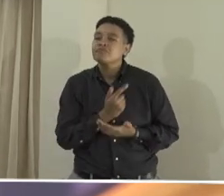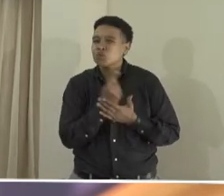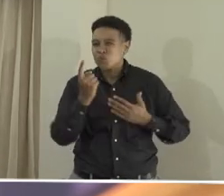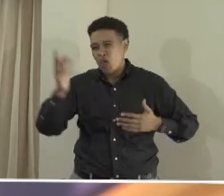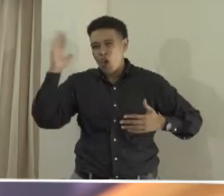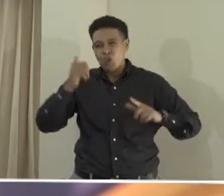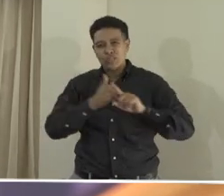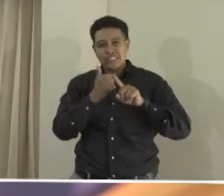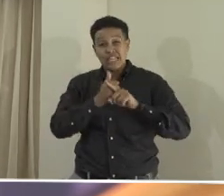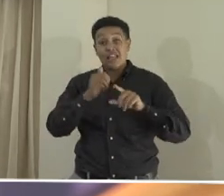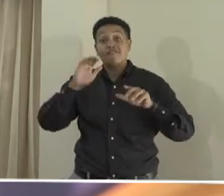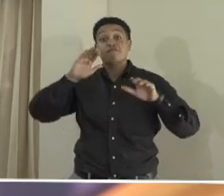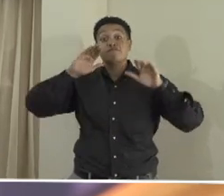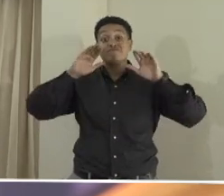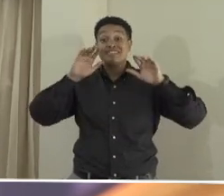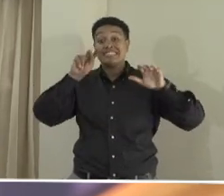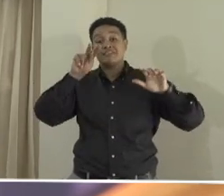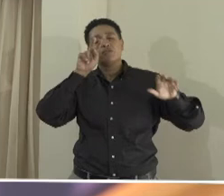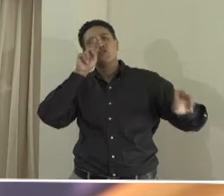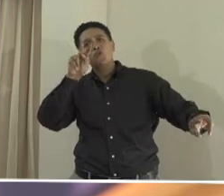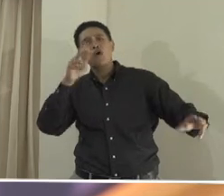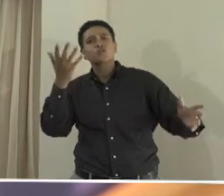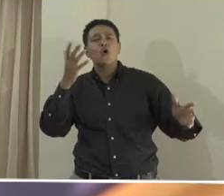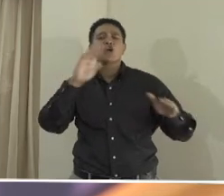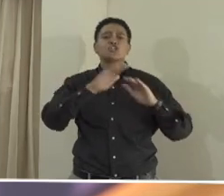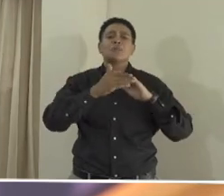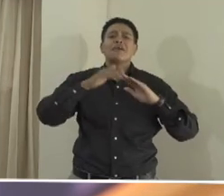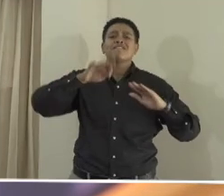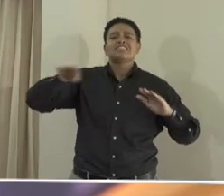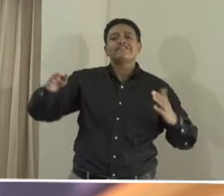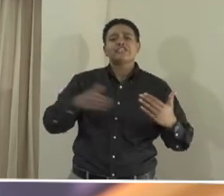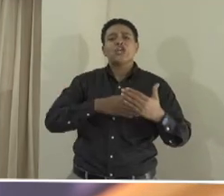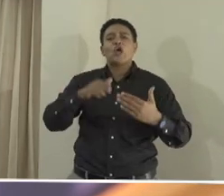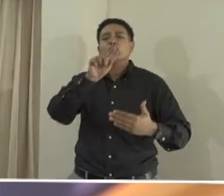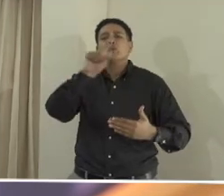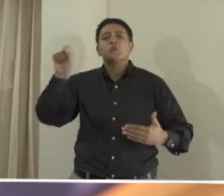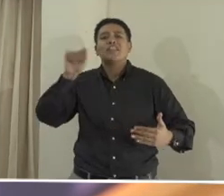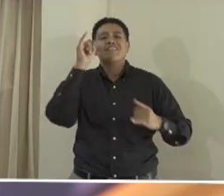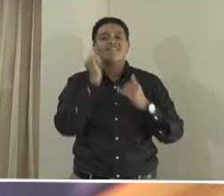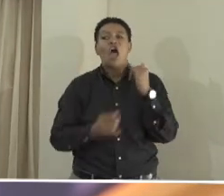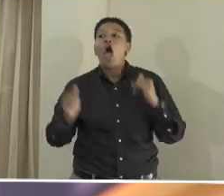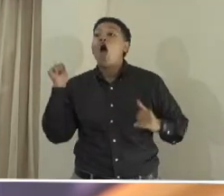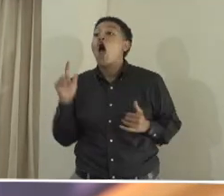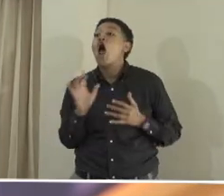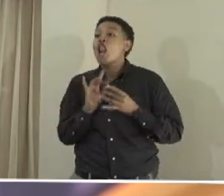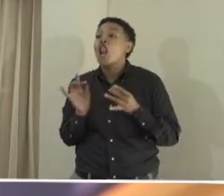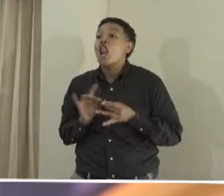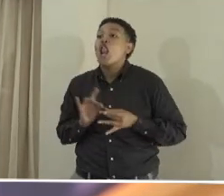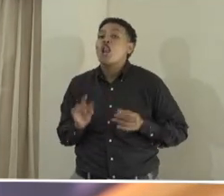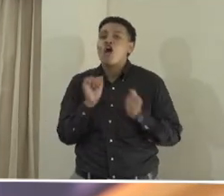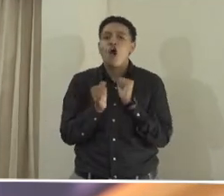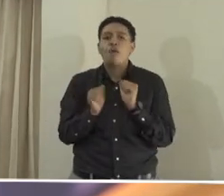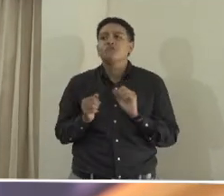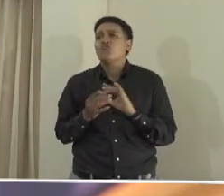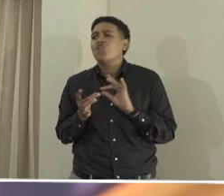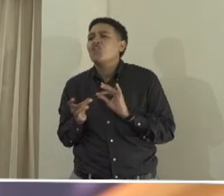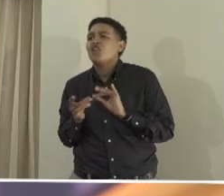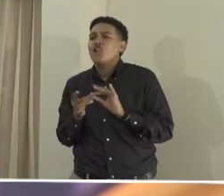to the Jamaica Festival Song 2020 final. Everyone was talking about the competition, which